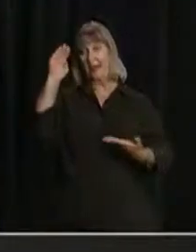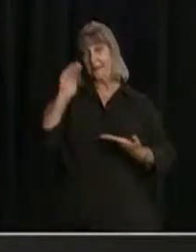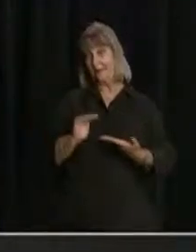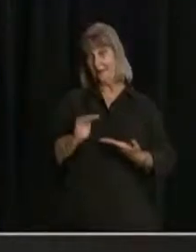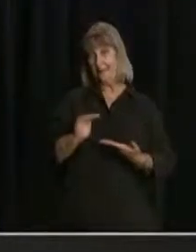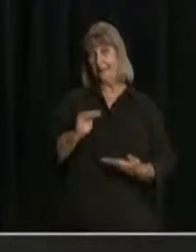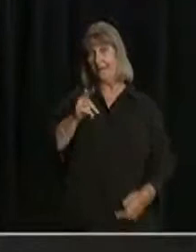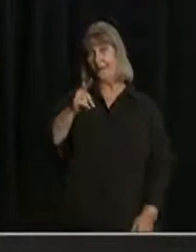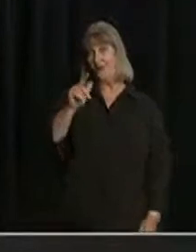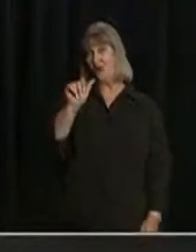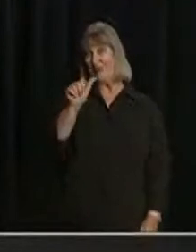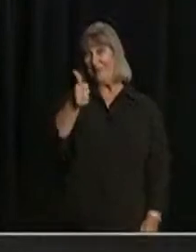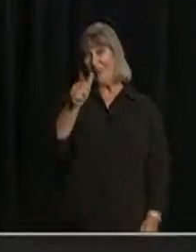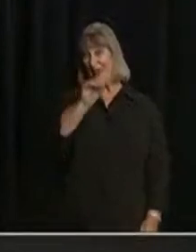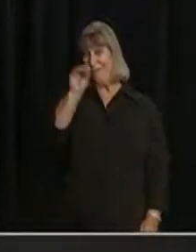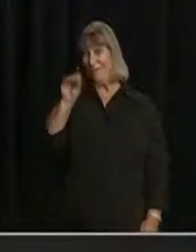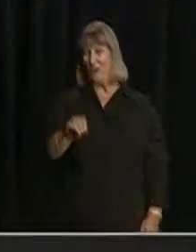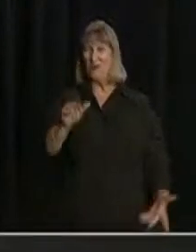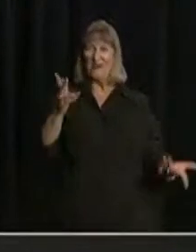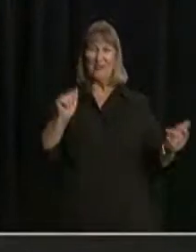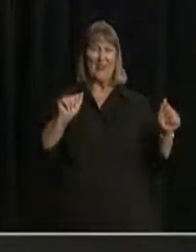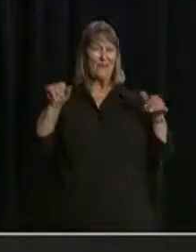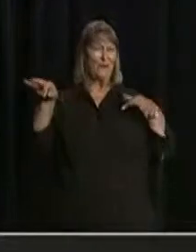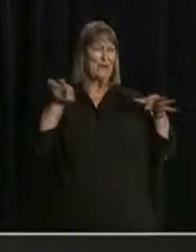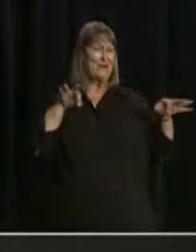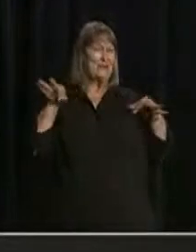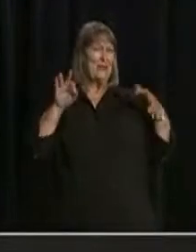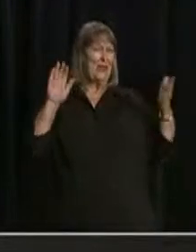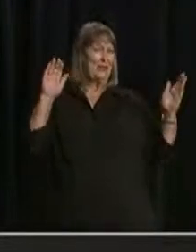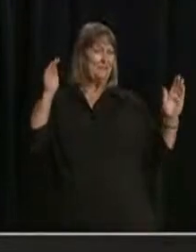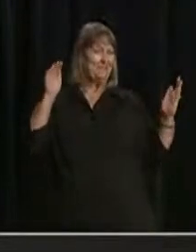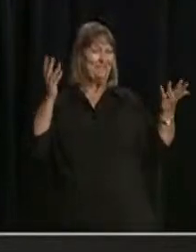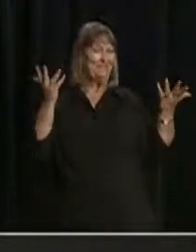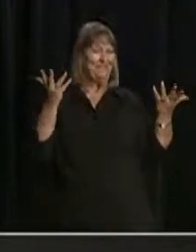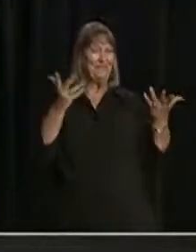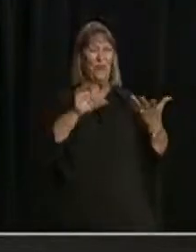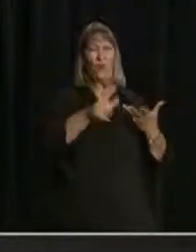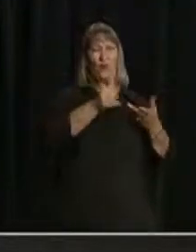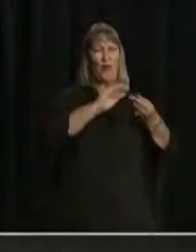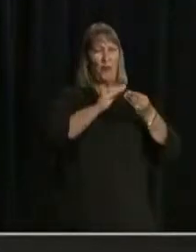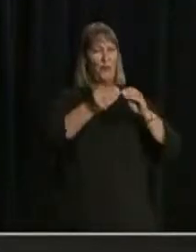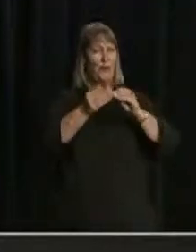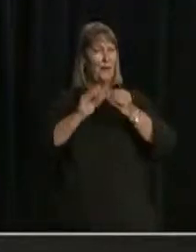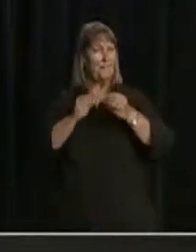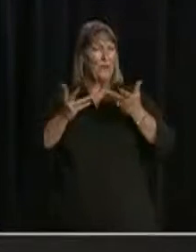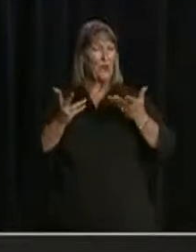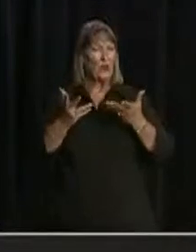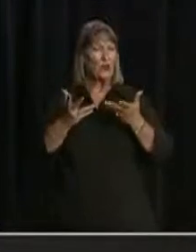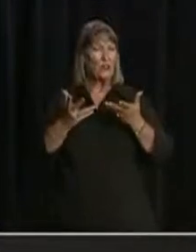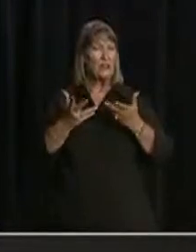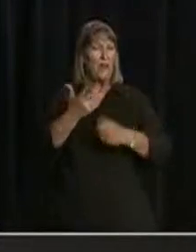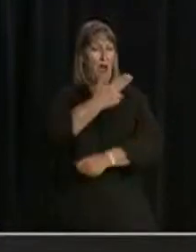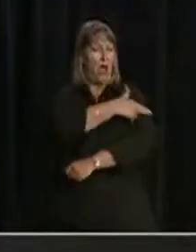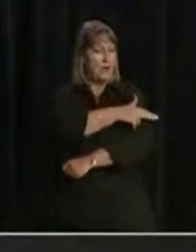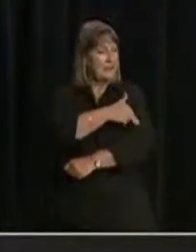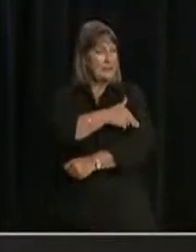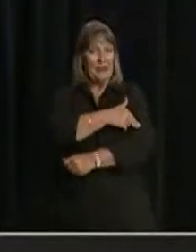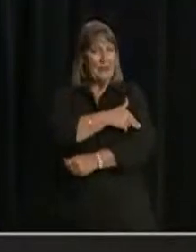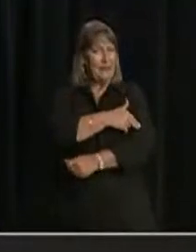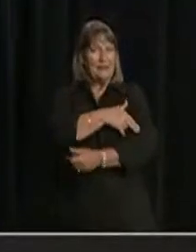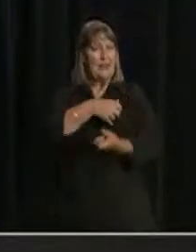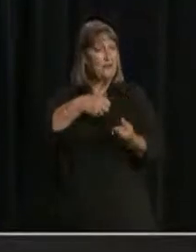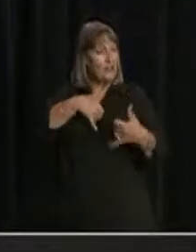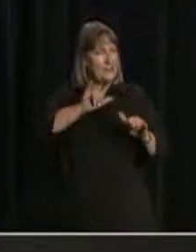10%. Could you put that into context with the rest of the numbers that we're seeing? Hospitalizations haven't gotten really